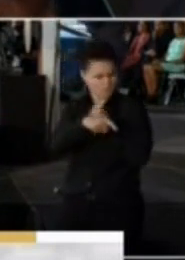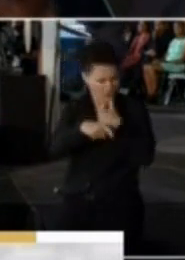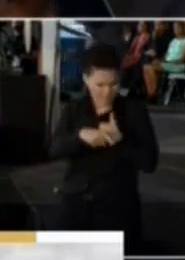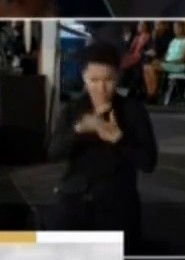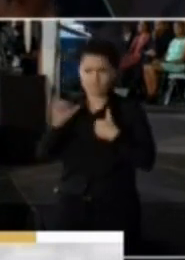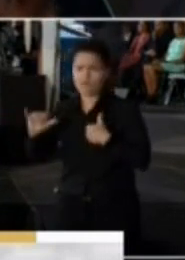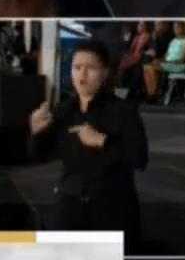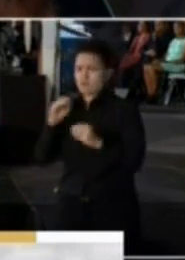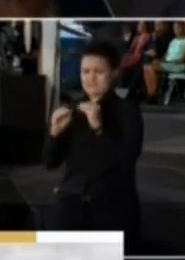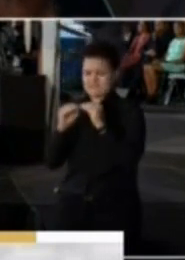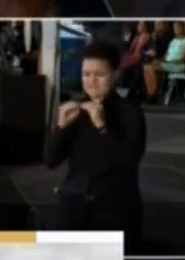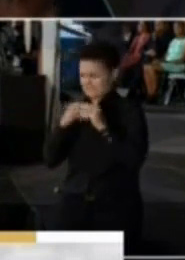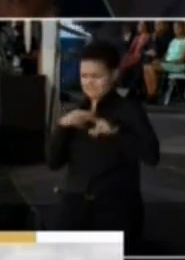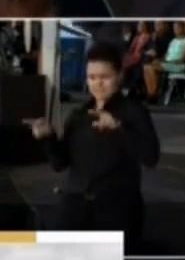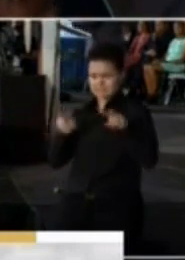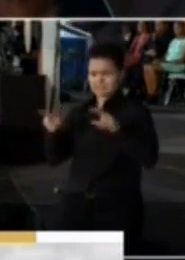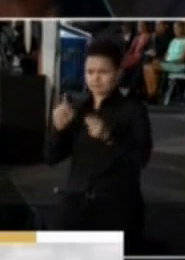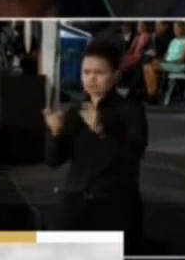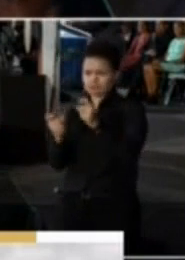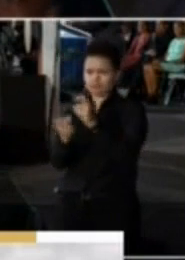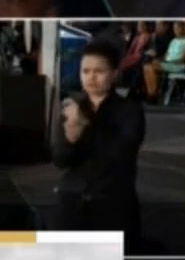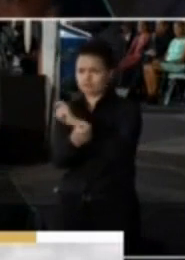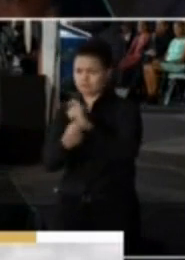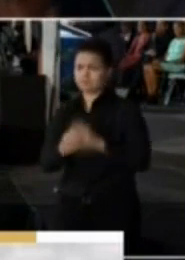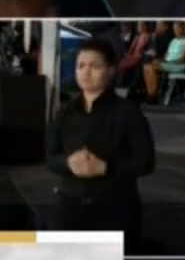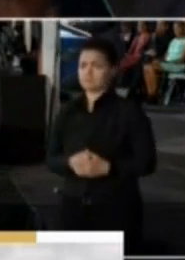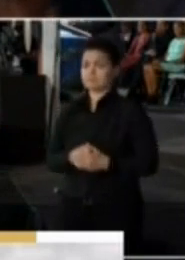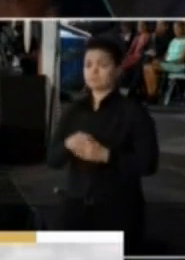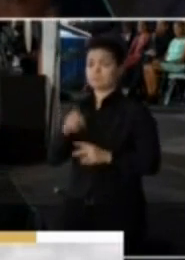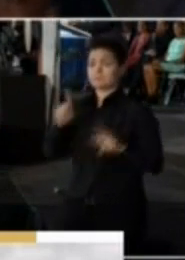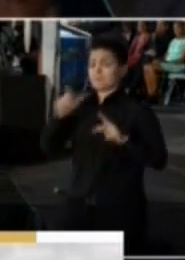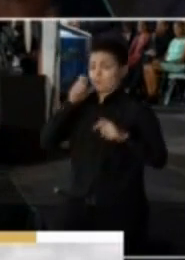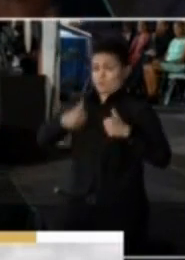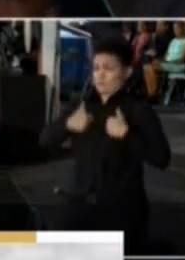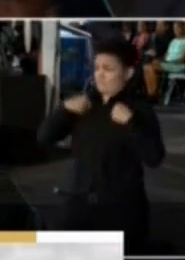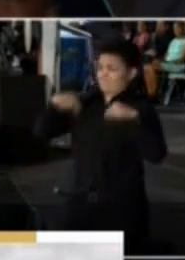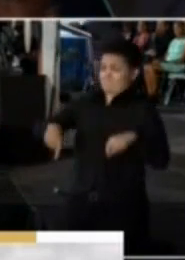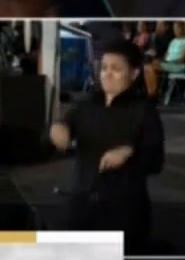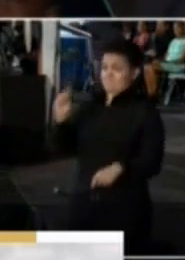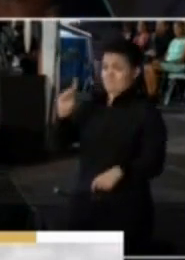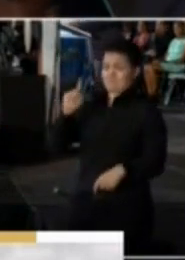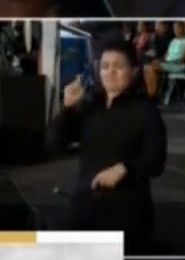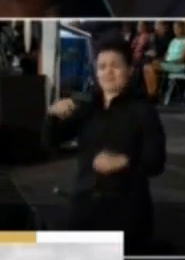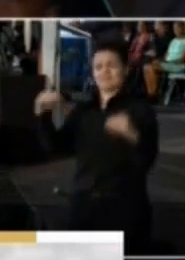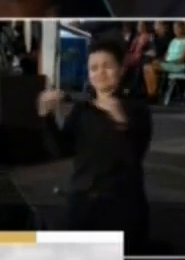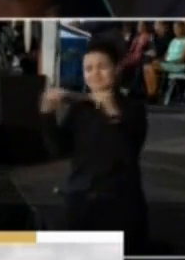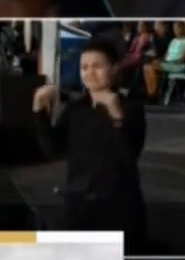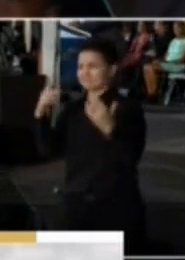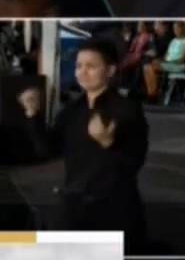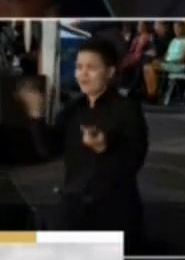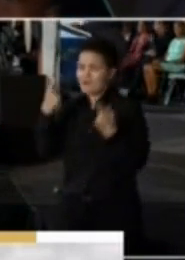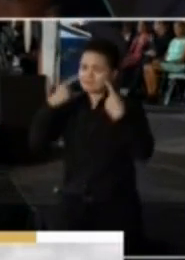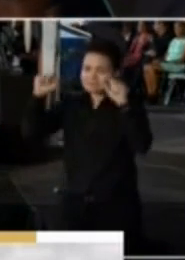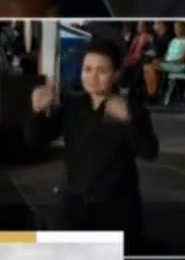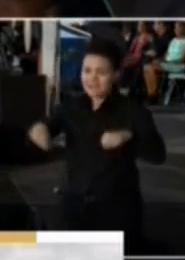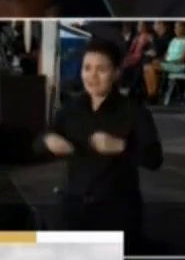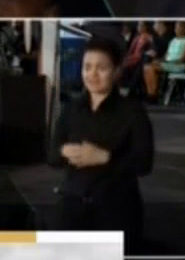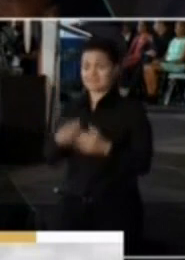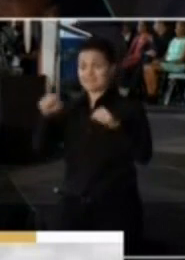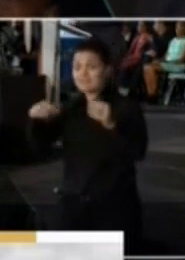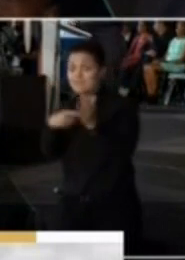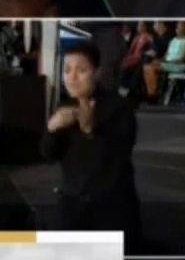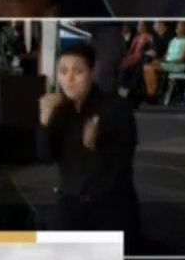shot and a fair opportunity at success and an affordable home, to enjoy clean